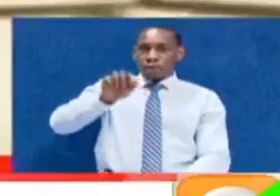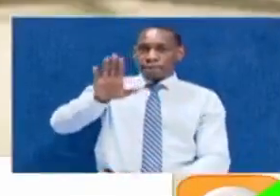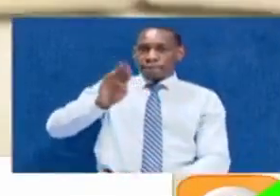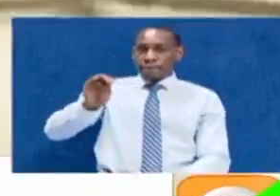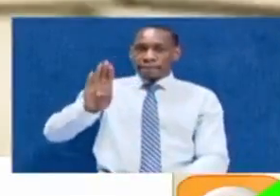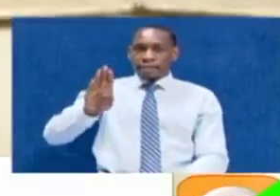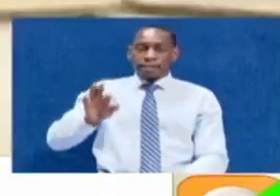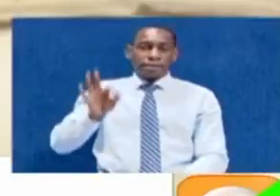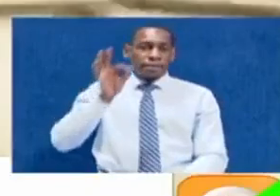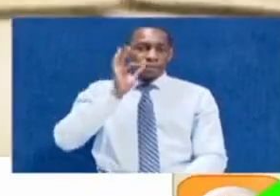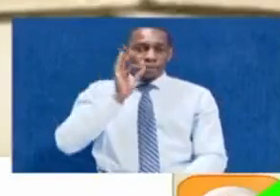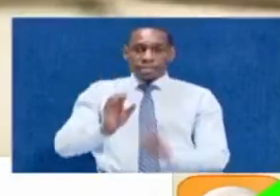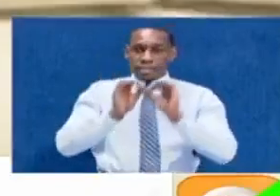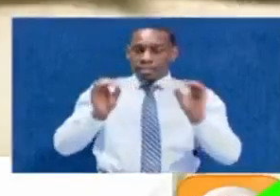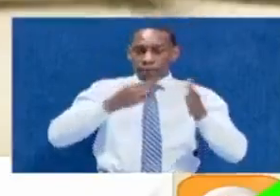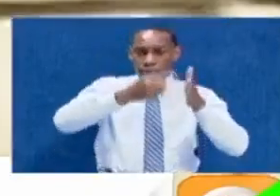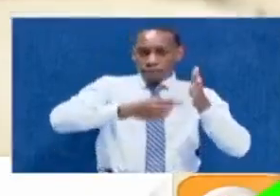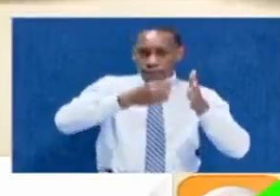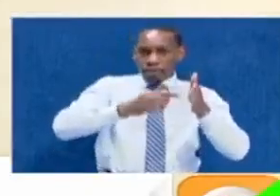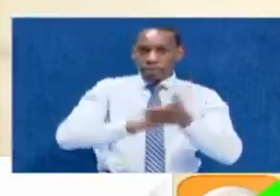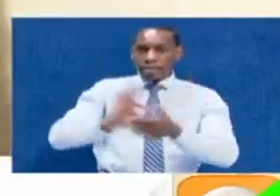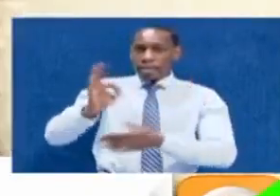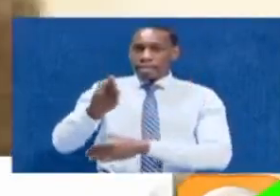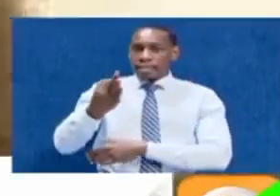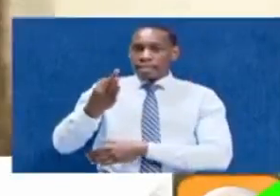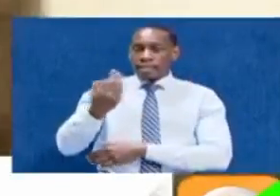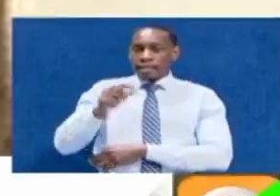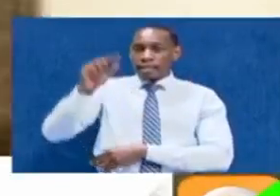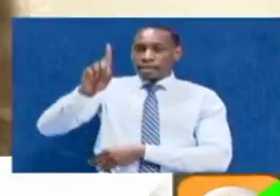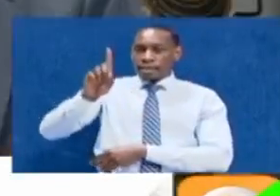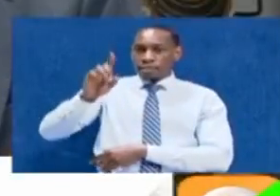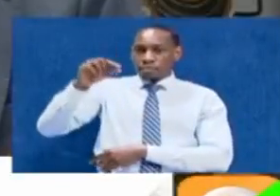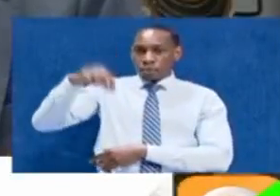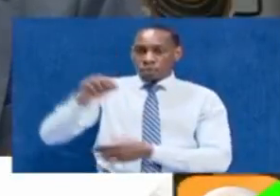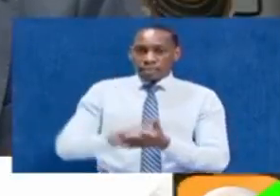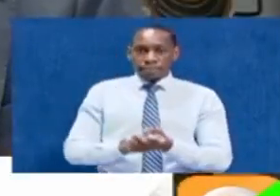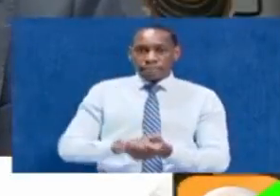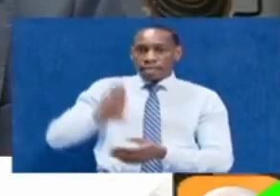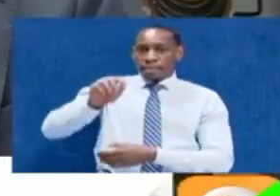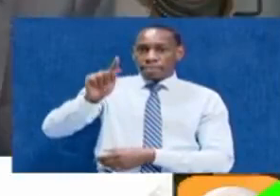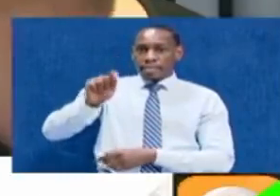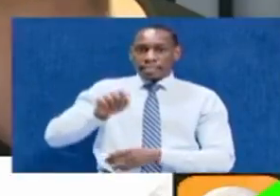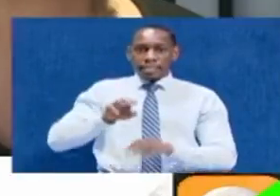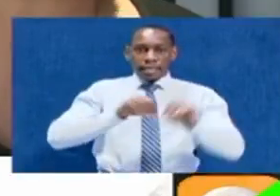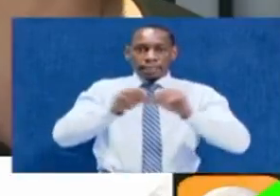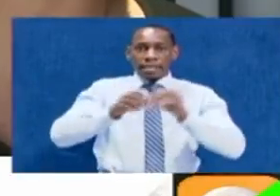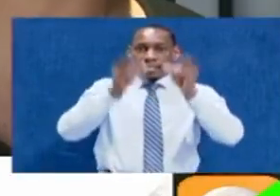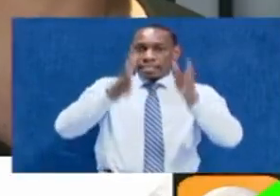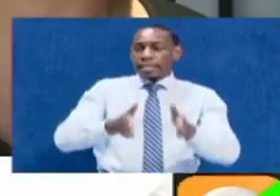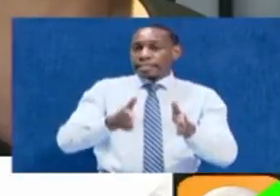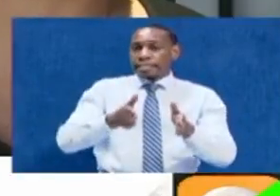shilling tobacco-free oral nicotine factory by the third quarter of this year. BAT Kenya Managing Director Beverly